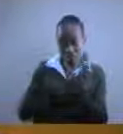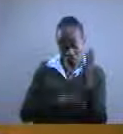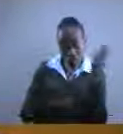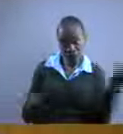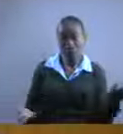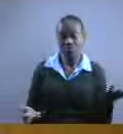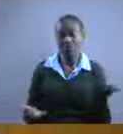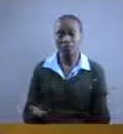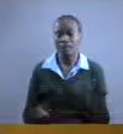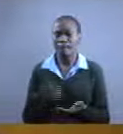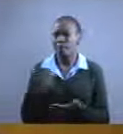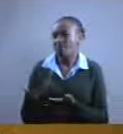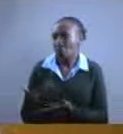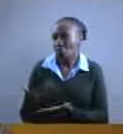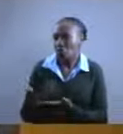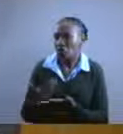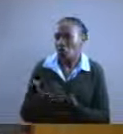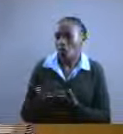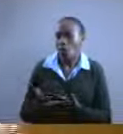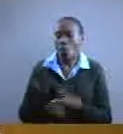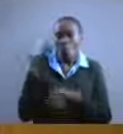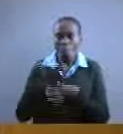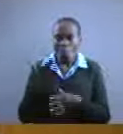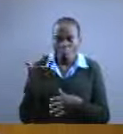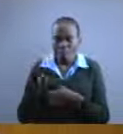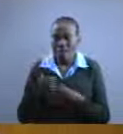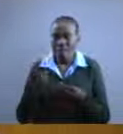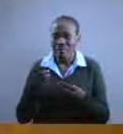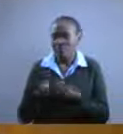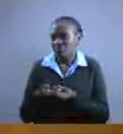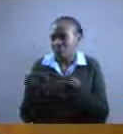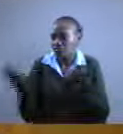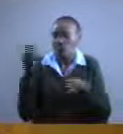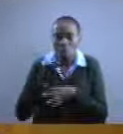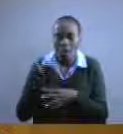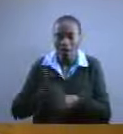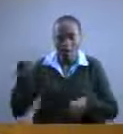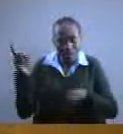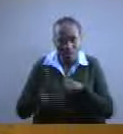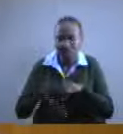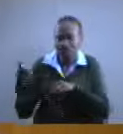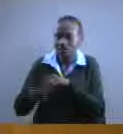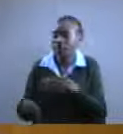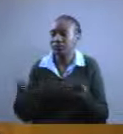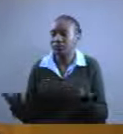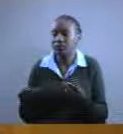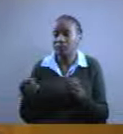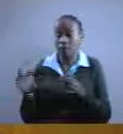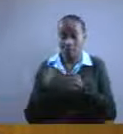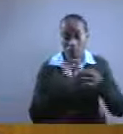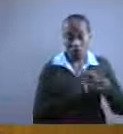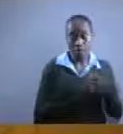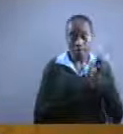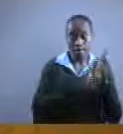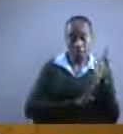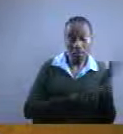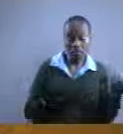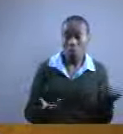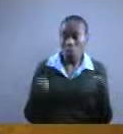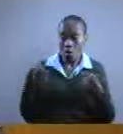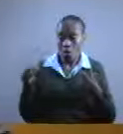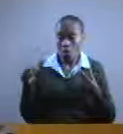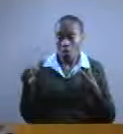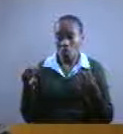possibility of displacement of workers, and therefore the penalties that must go with the proposed bill or